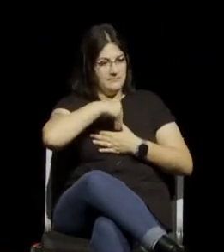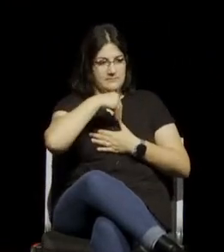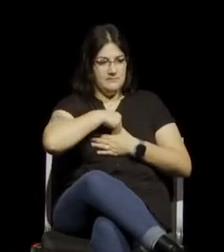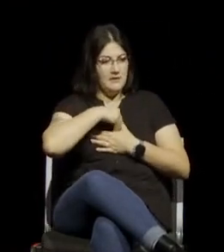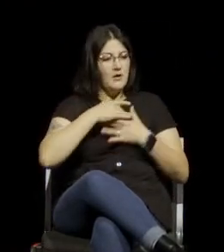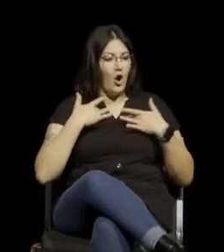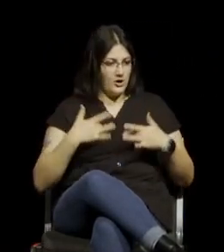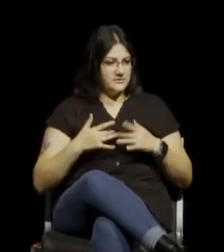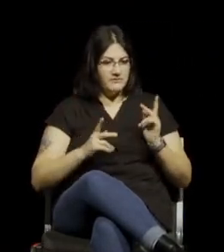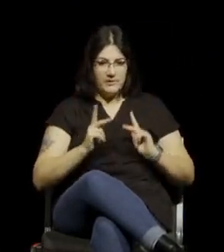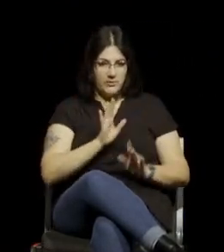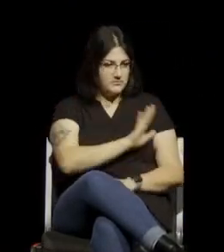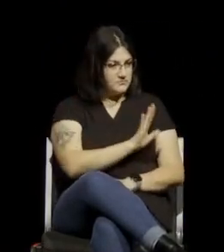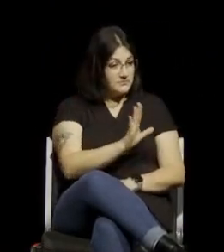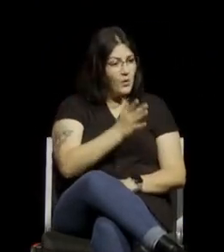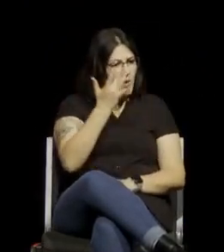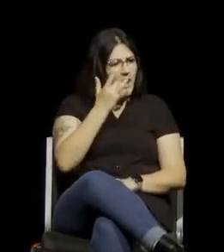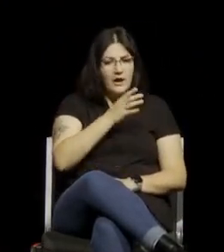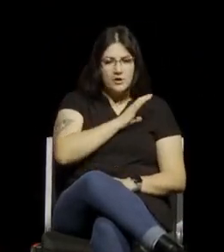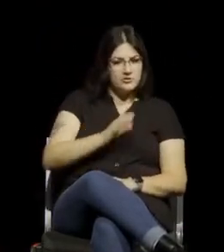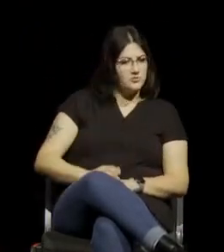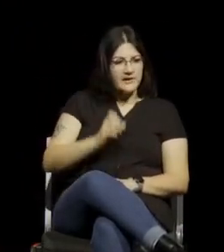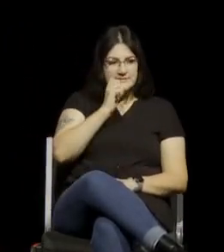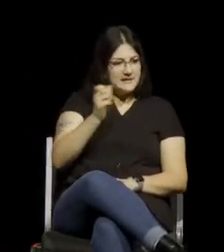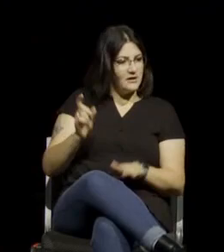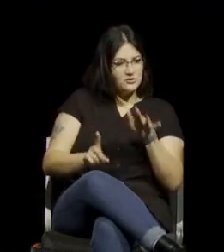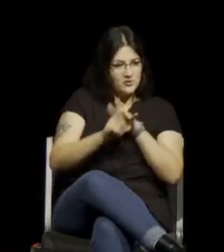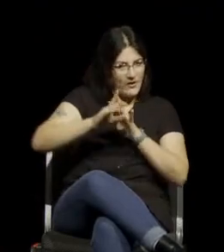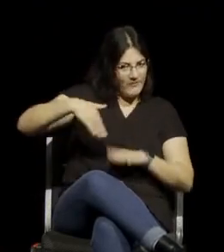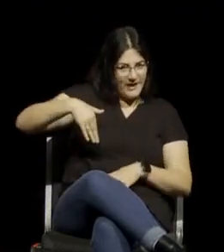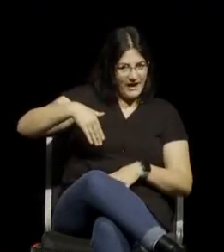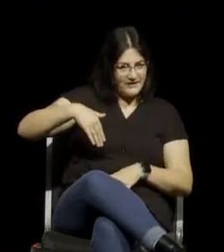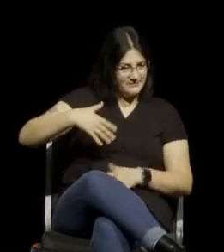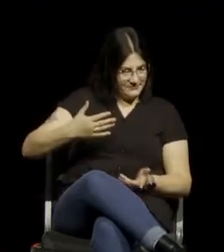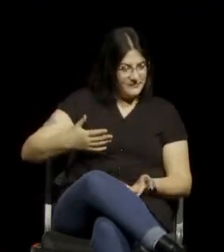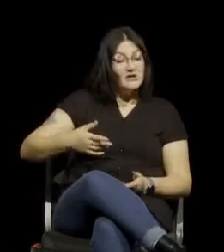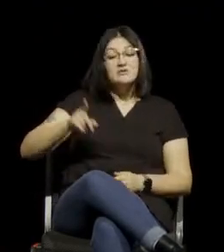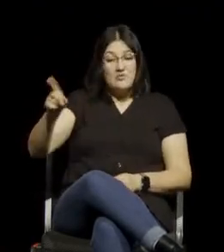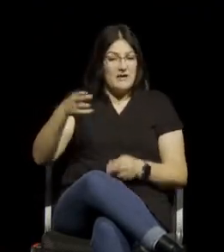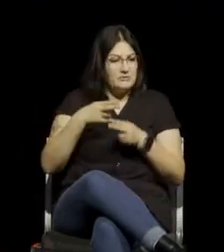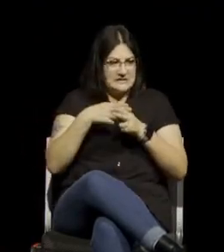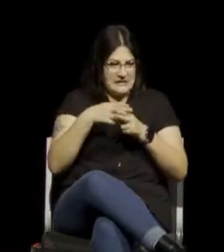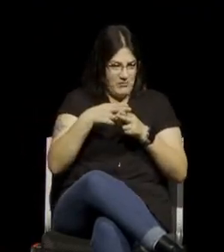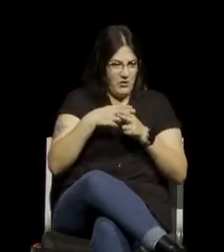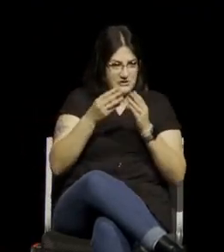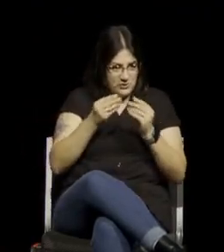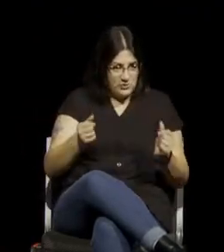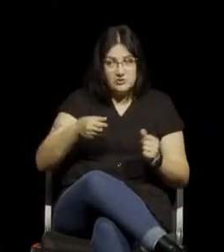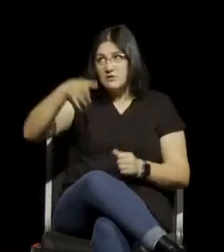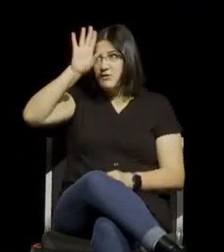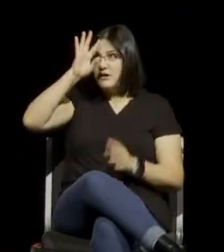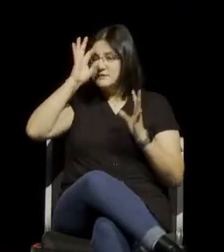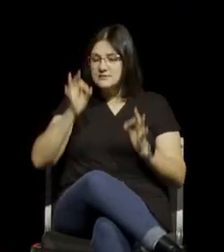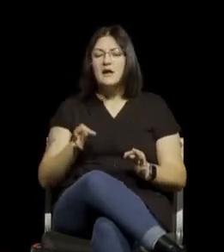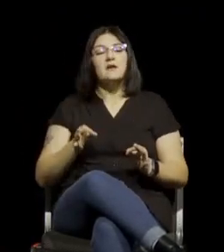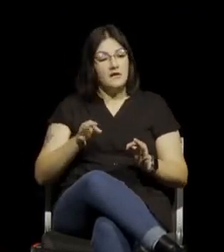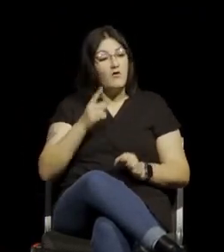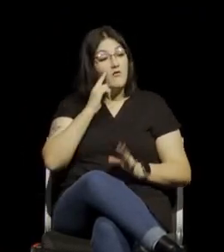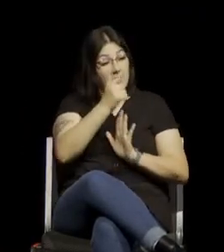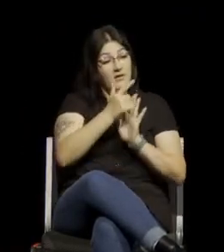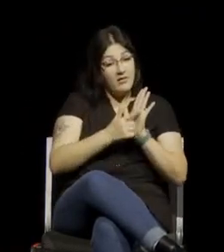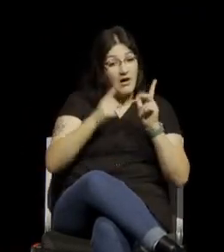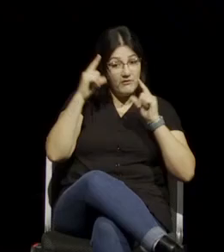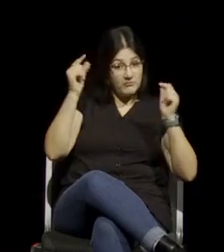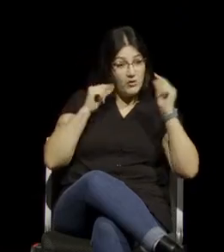people, because Christ had not come to take away the sin of the world. So this temporary solution that God put in place in the law of Moses